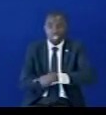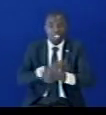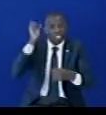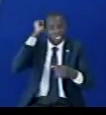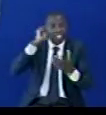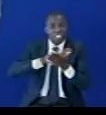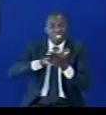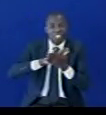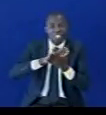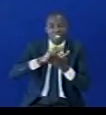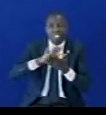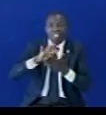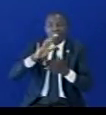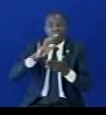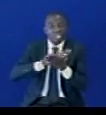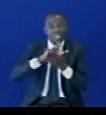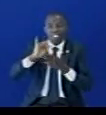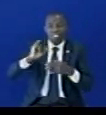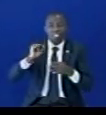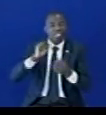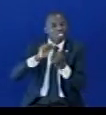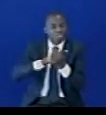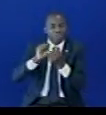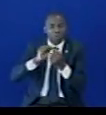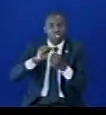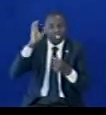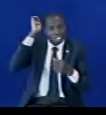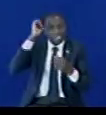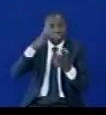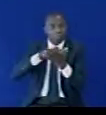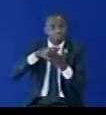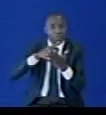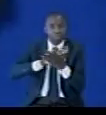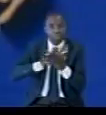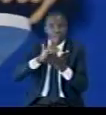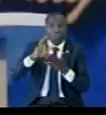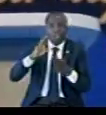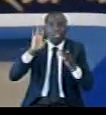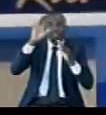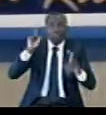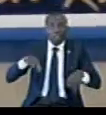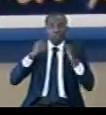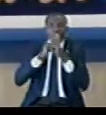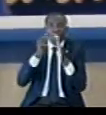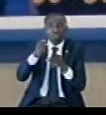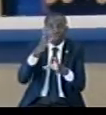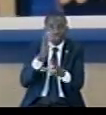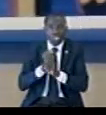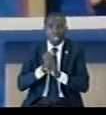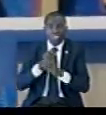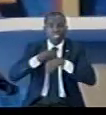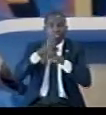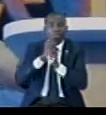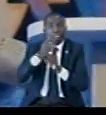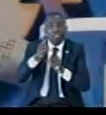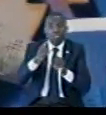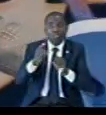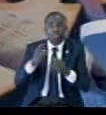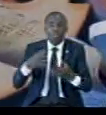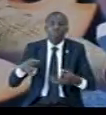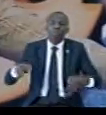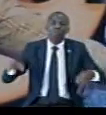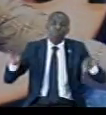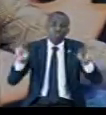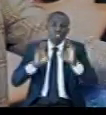his washing, and his purifying your life that you get today, makes you worthy until